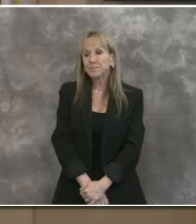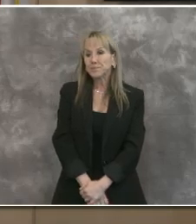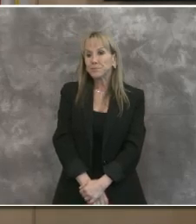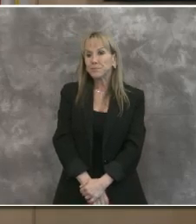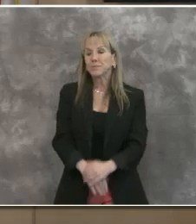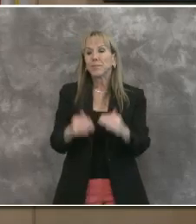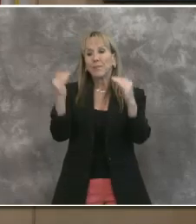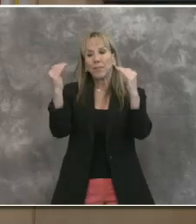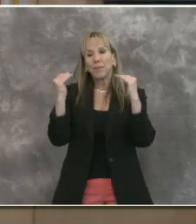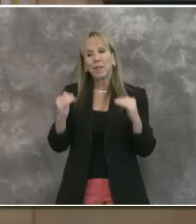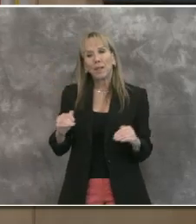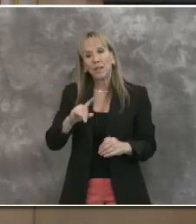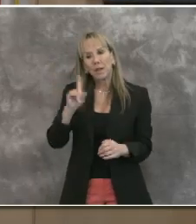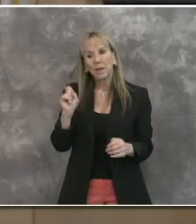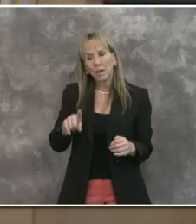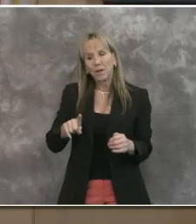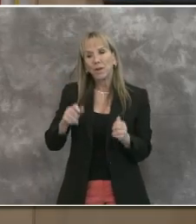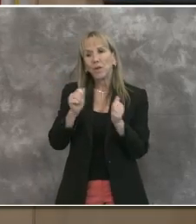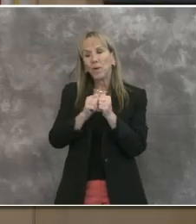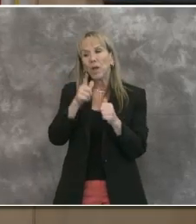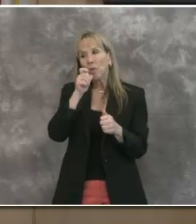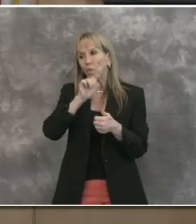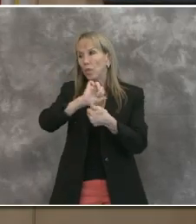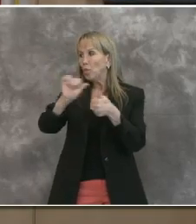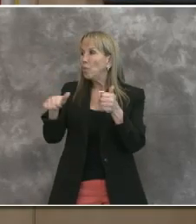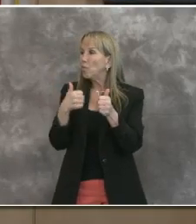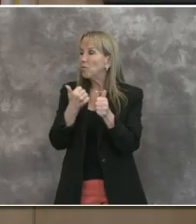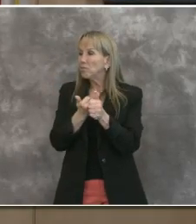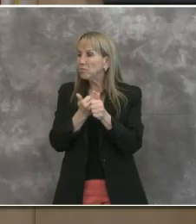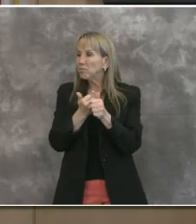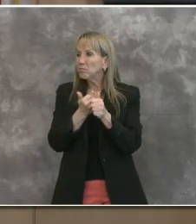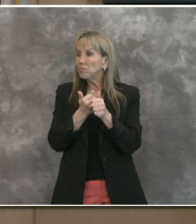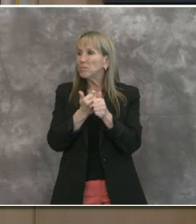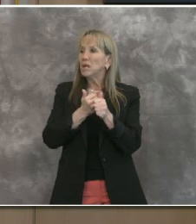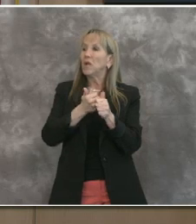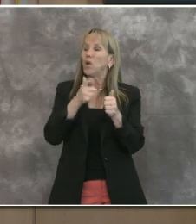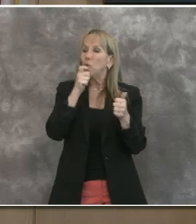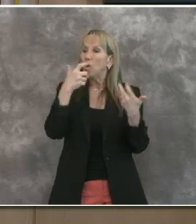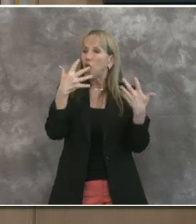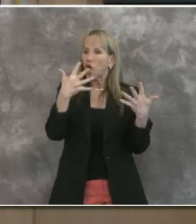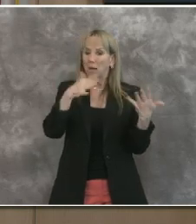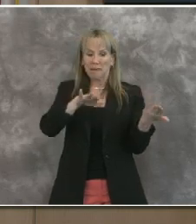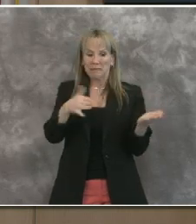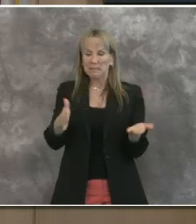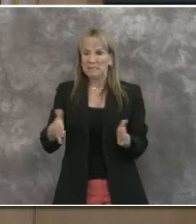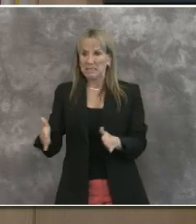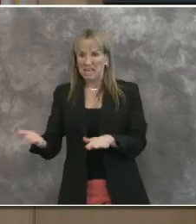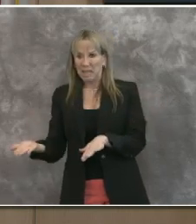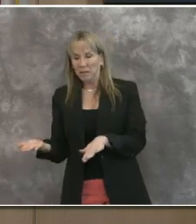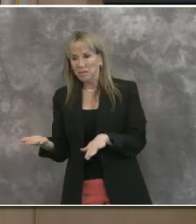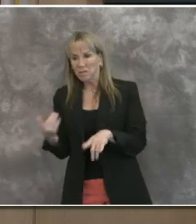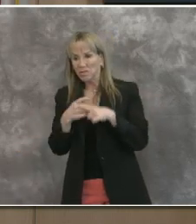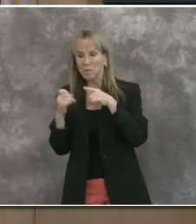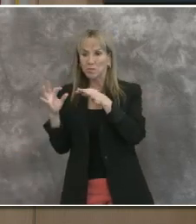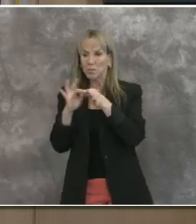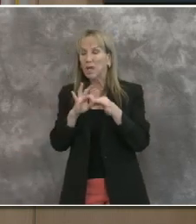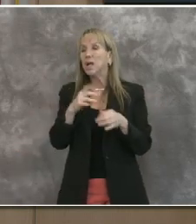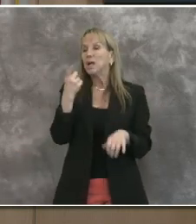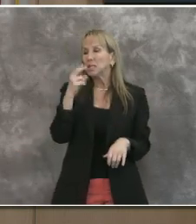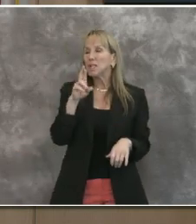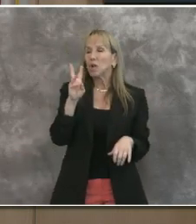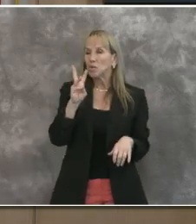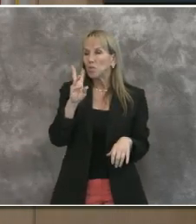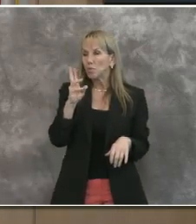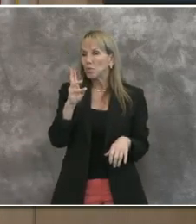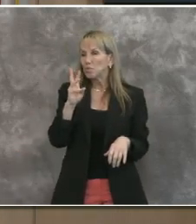This next question deals with underlying conditions and some of the deaths that have occurred attributed to COVID-19. And Dr. Wooten will